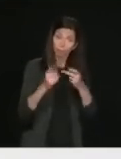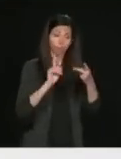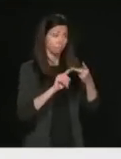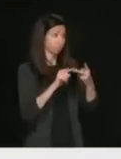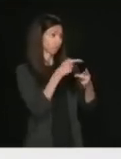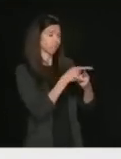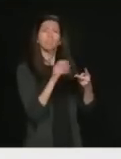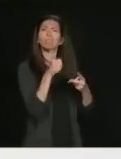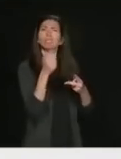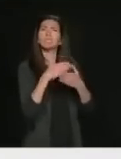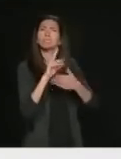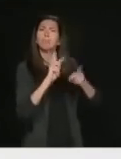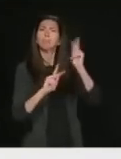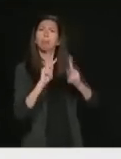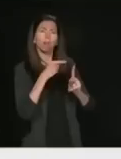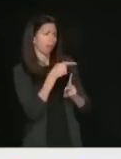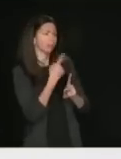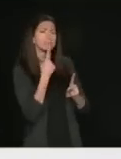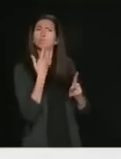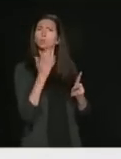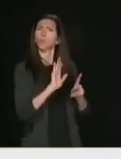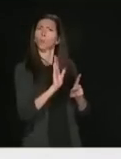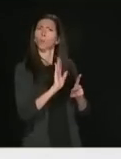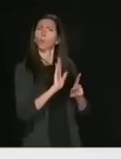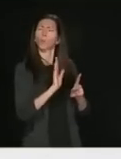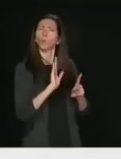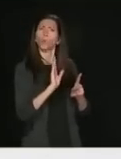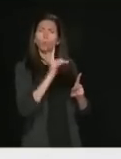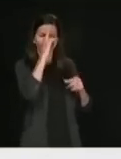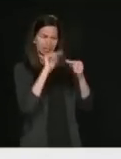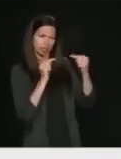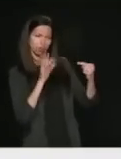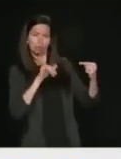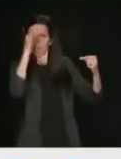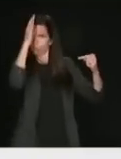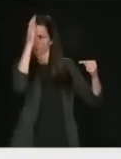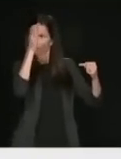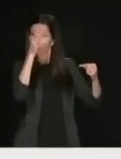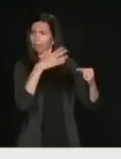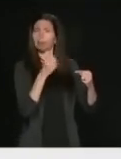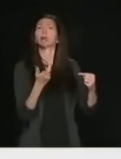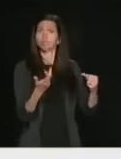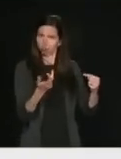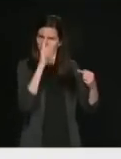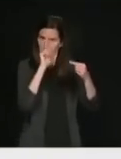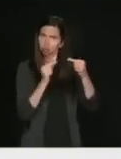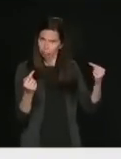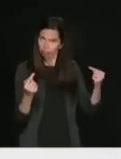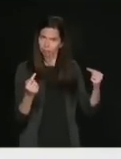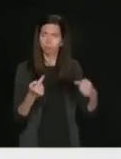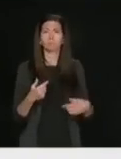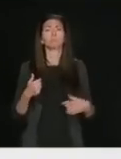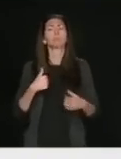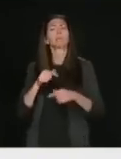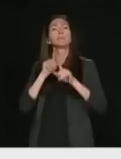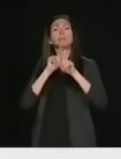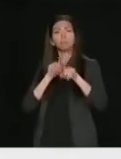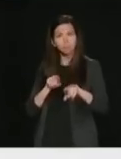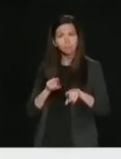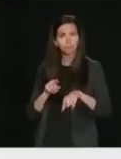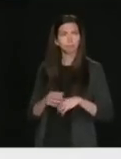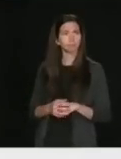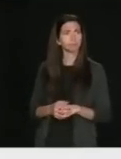unanimity. Well, we have managed this situation in